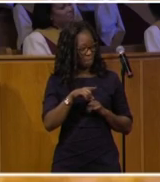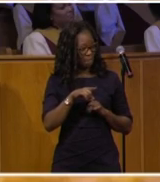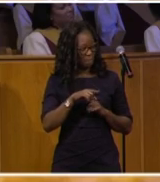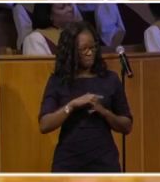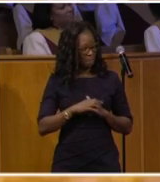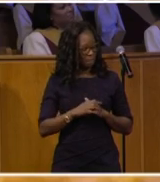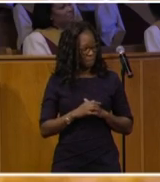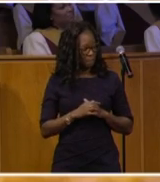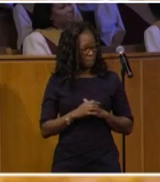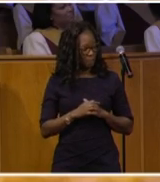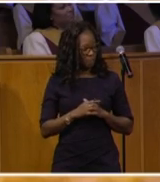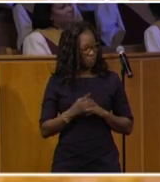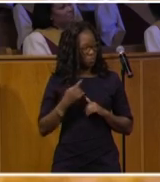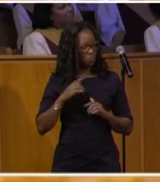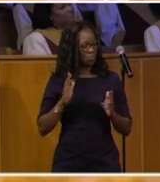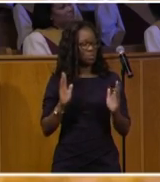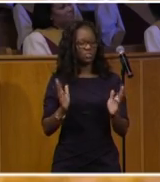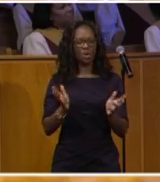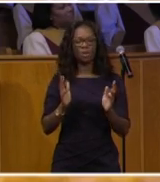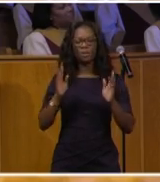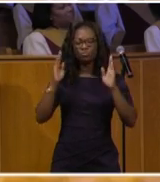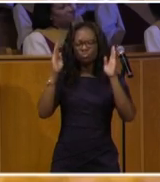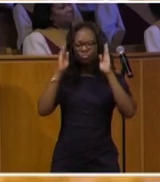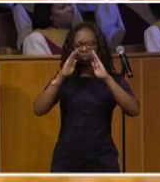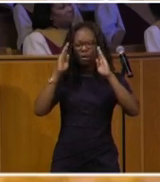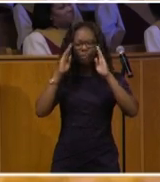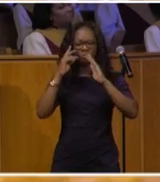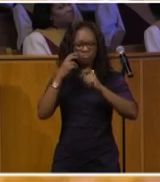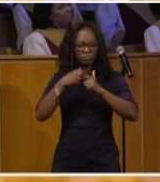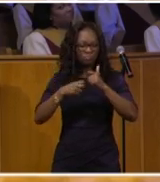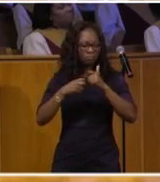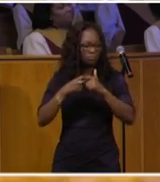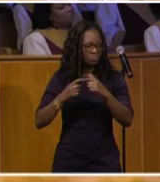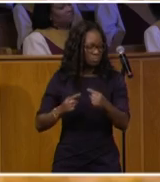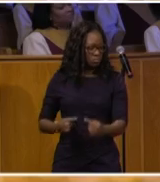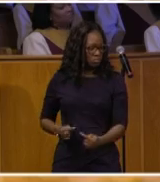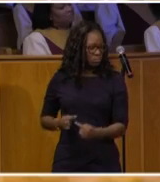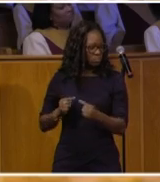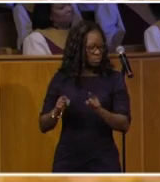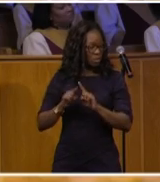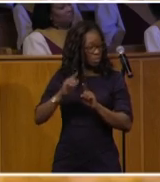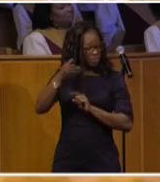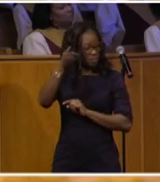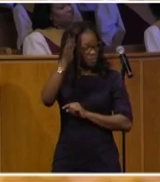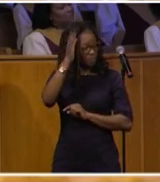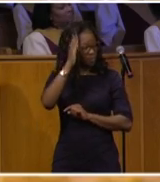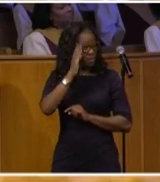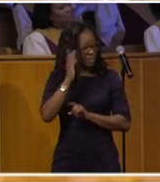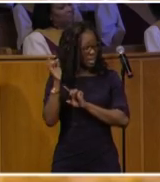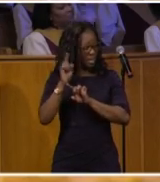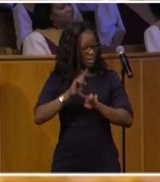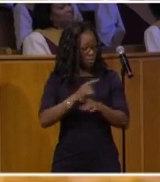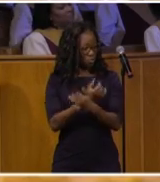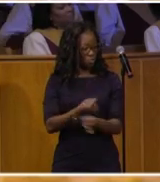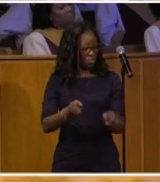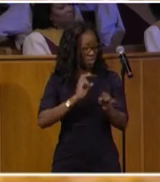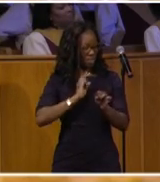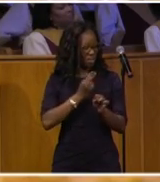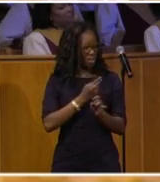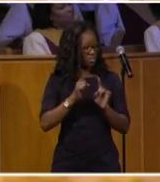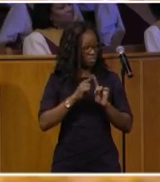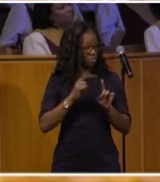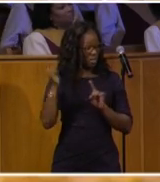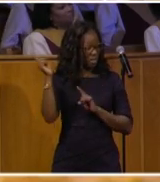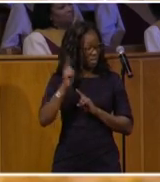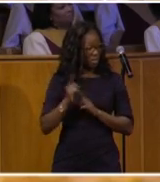that we talk about troubles and God coming to us in a time of trouble, but he comes to